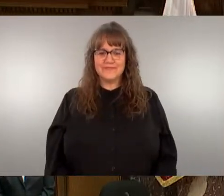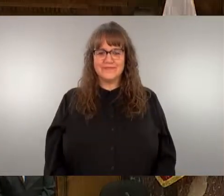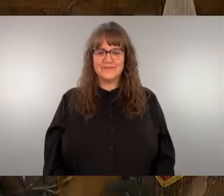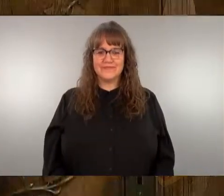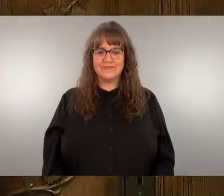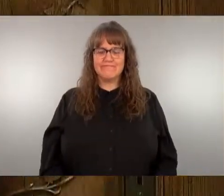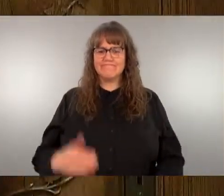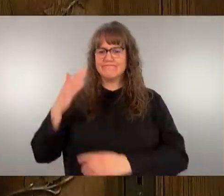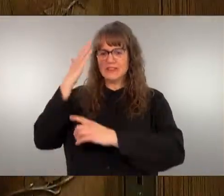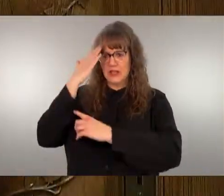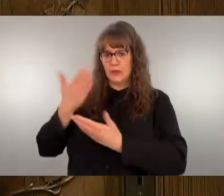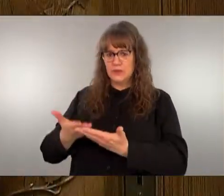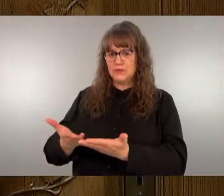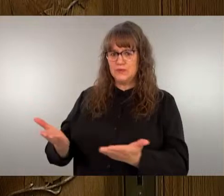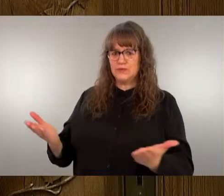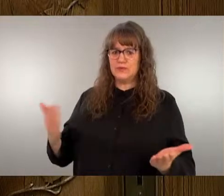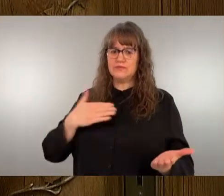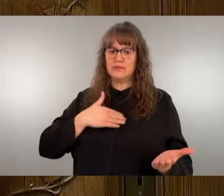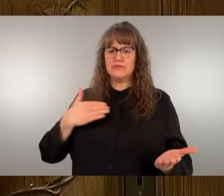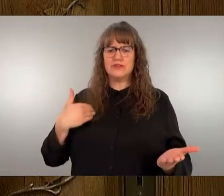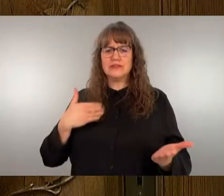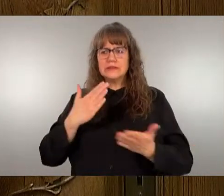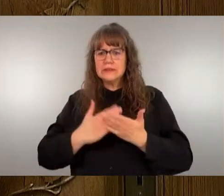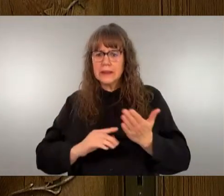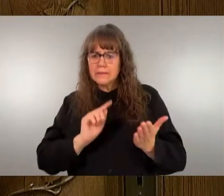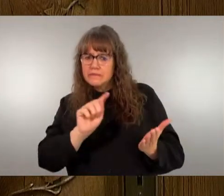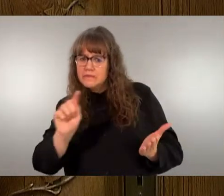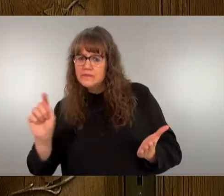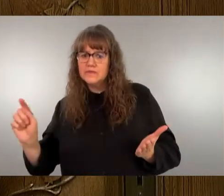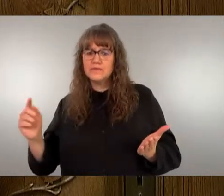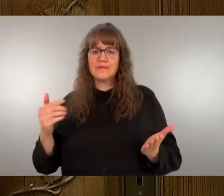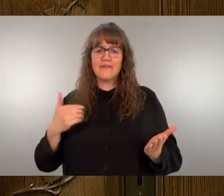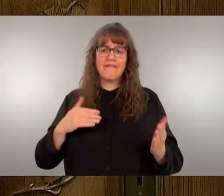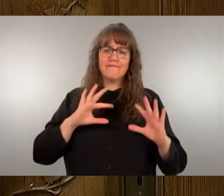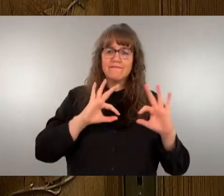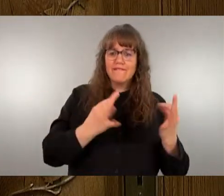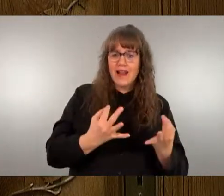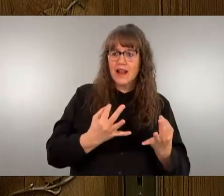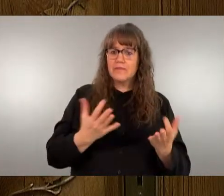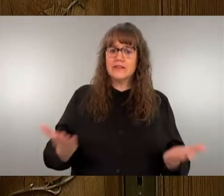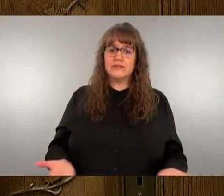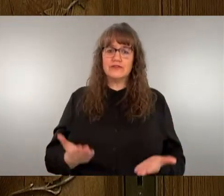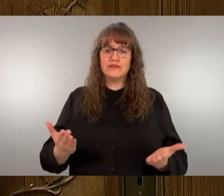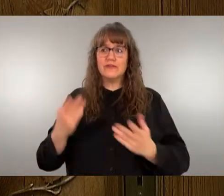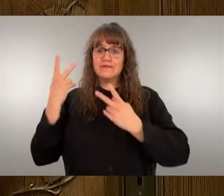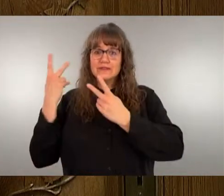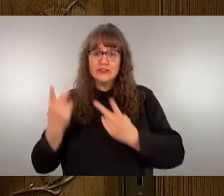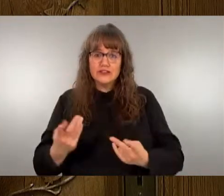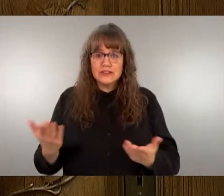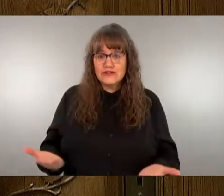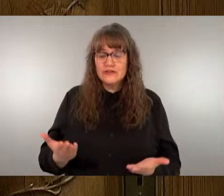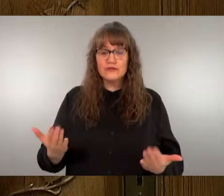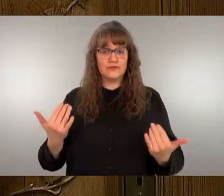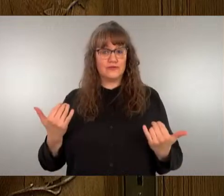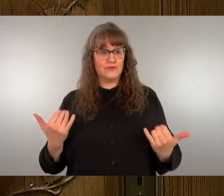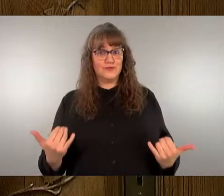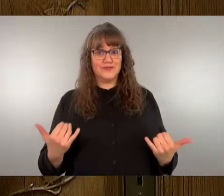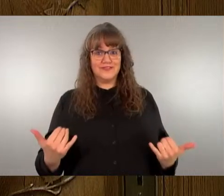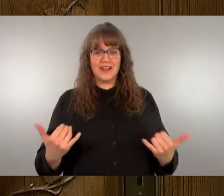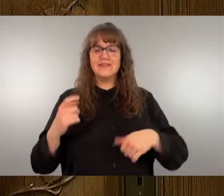members and other guests sitting in the gallery. We will not be making individual introductions, otherwise we'll be here the whole